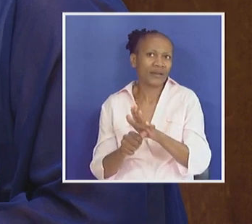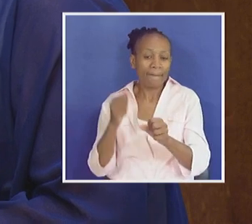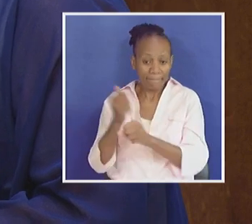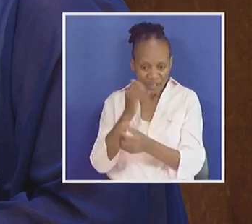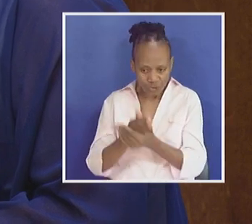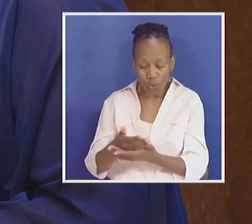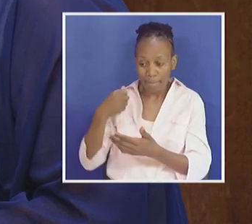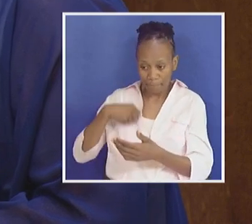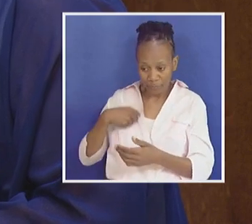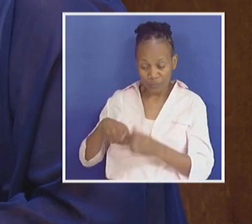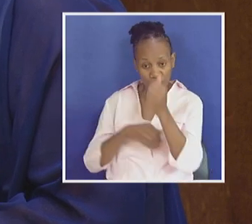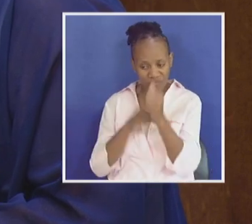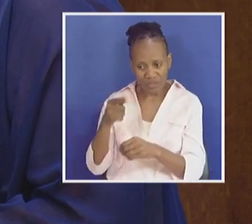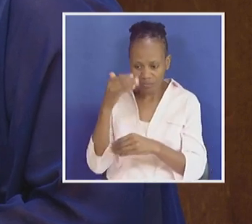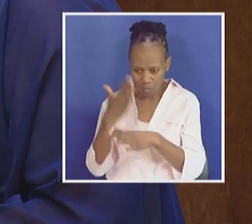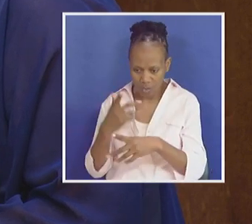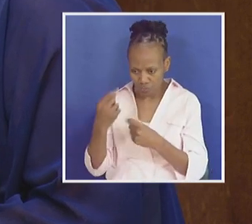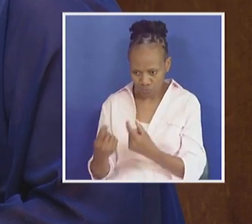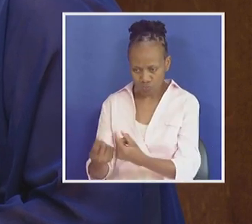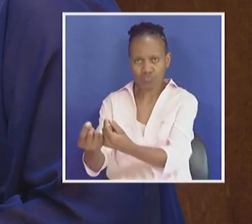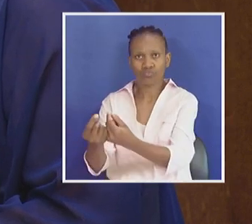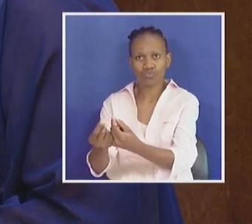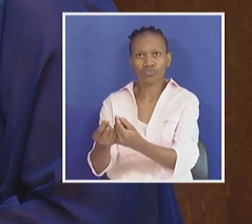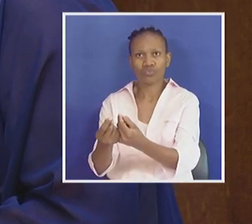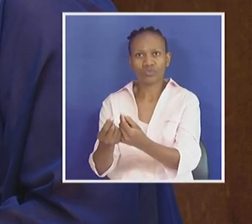function and for a new council to urgently start